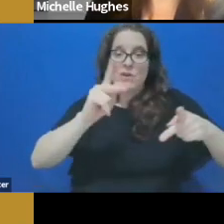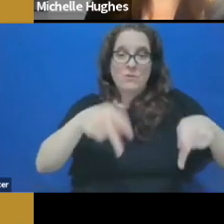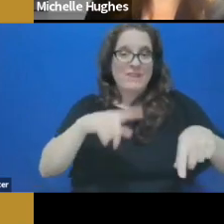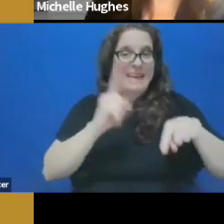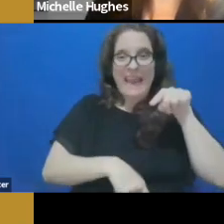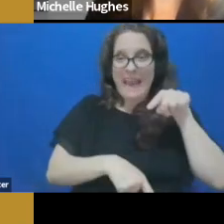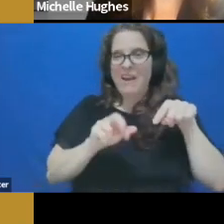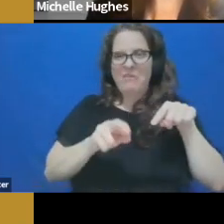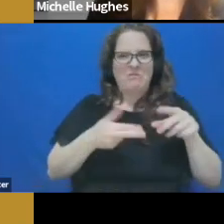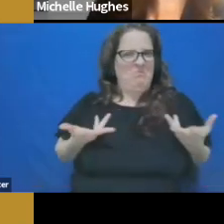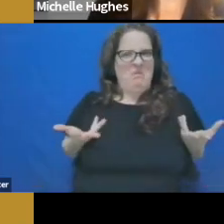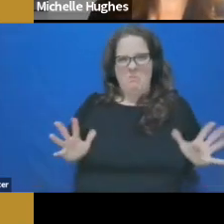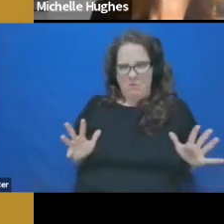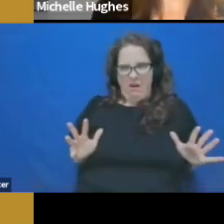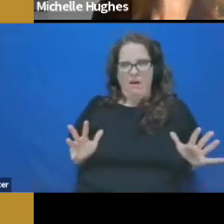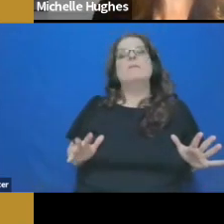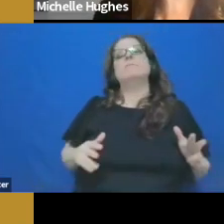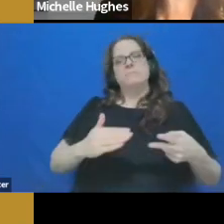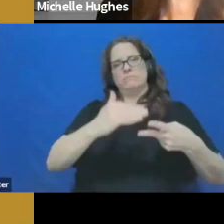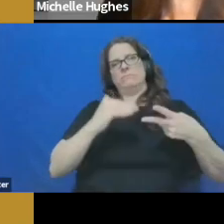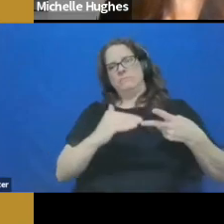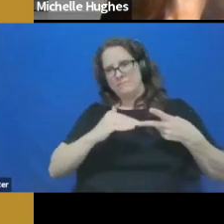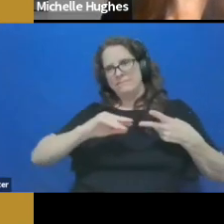Next slide, please.